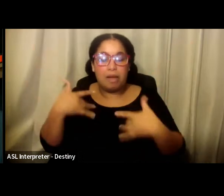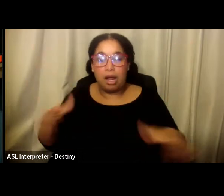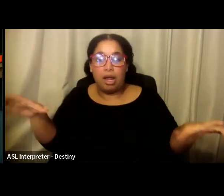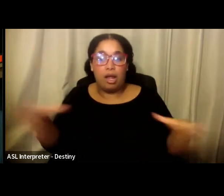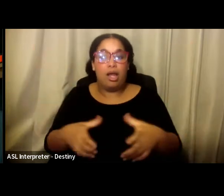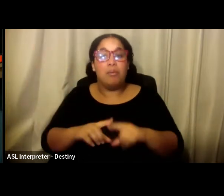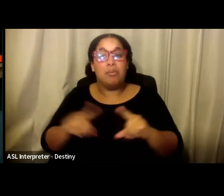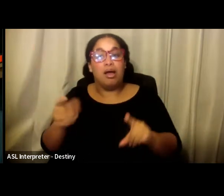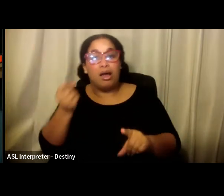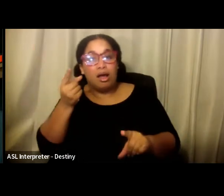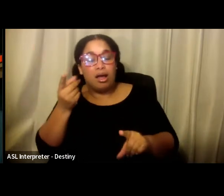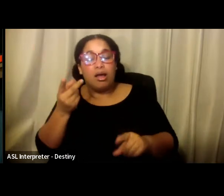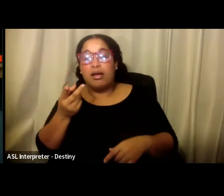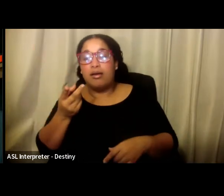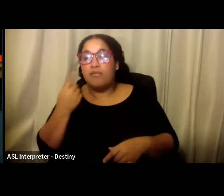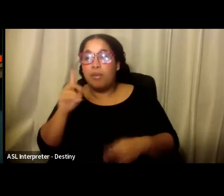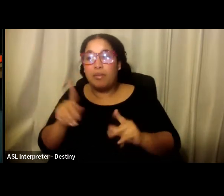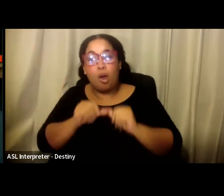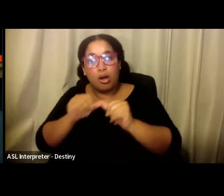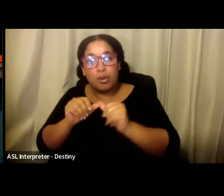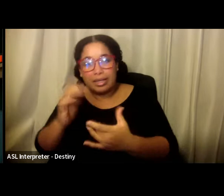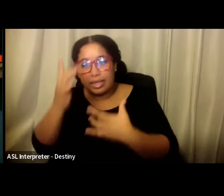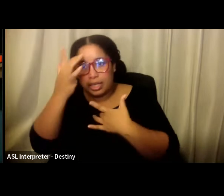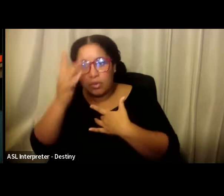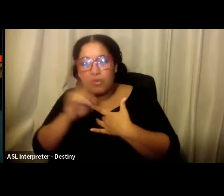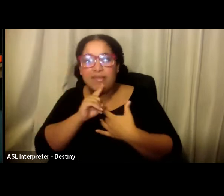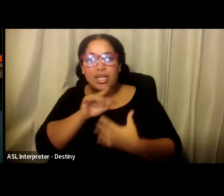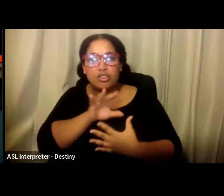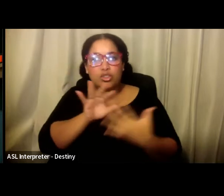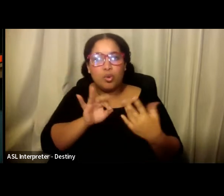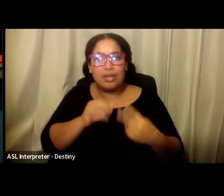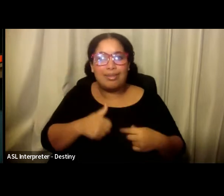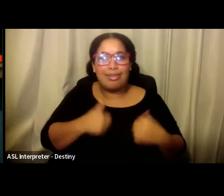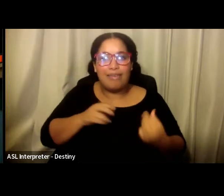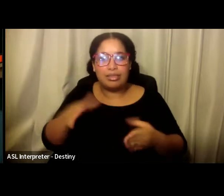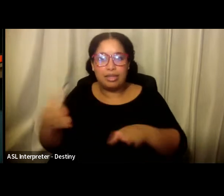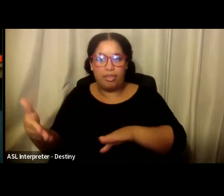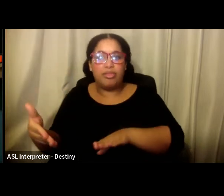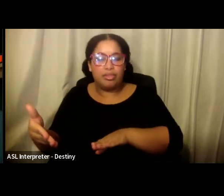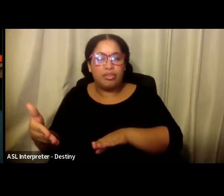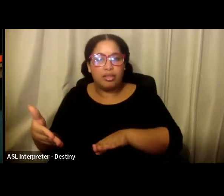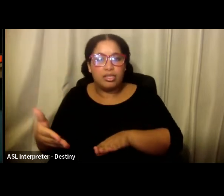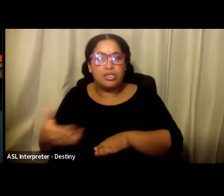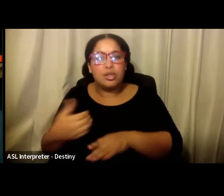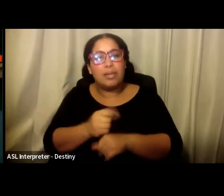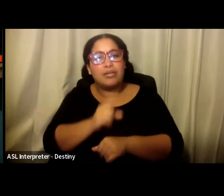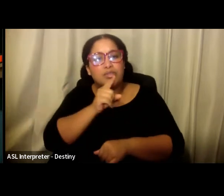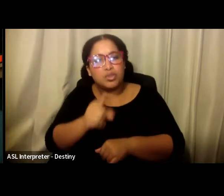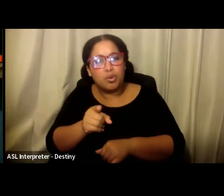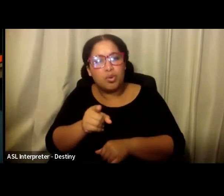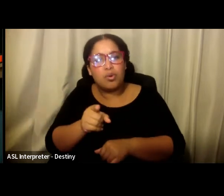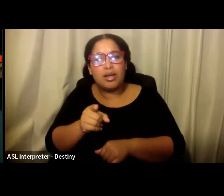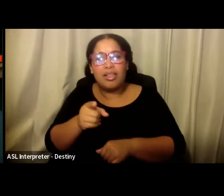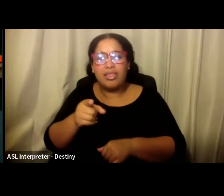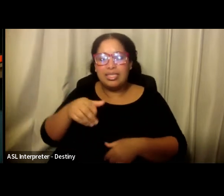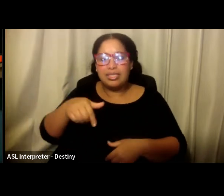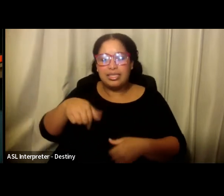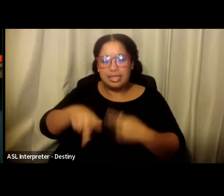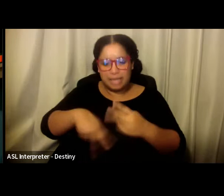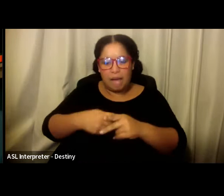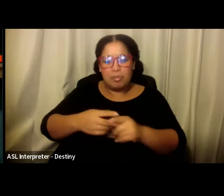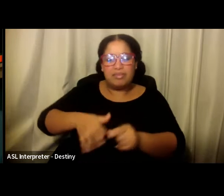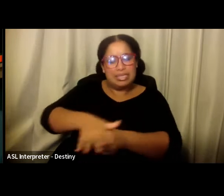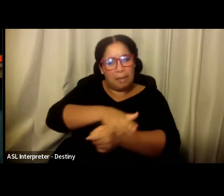for the chronically ill, it's a choice between life and death. So just making sure that these spaces continue to